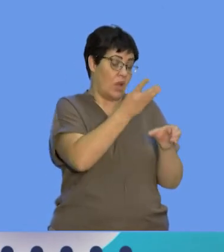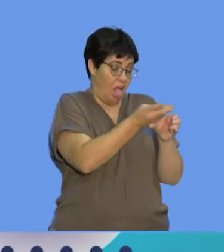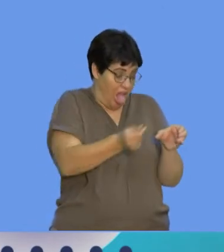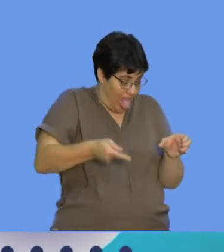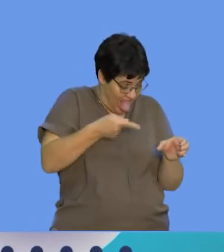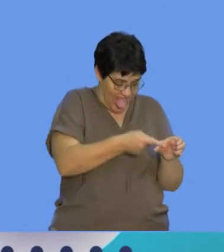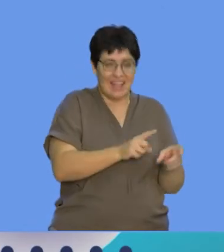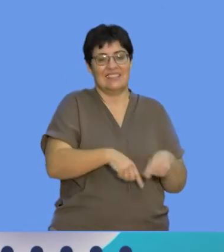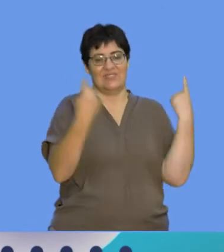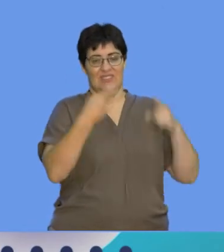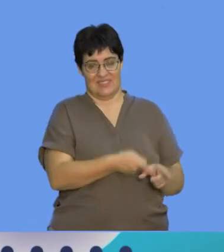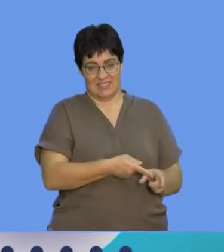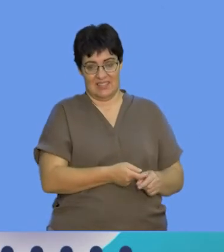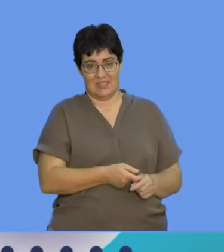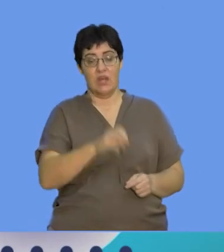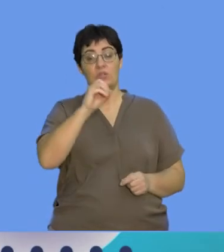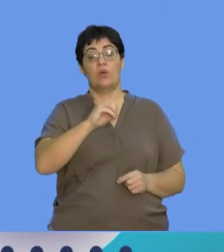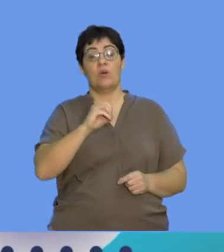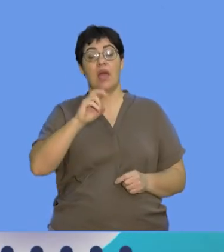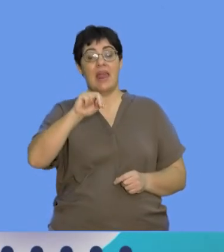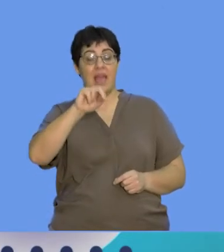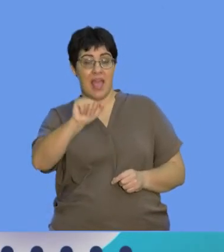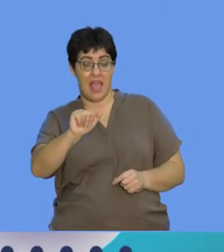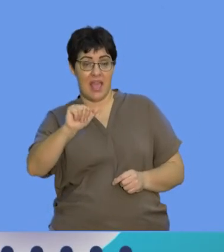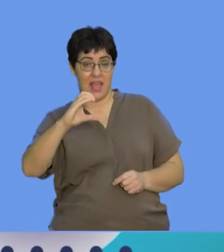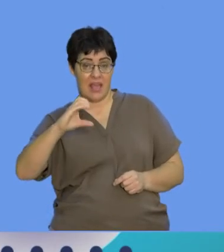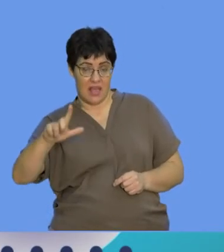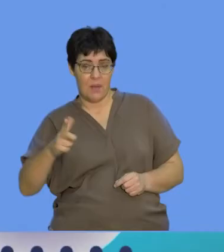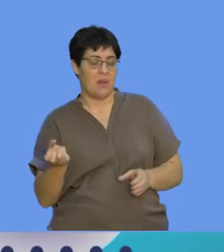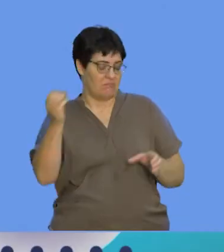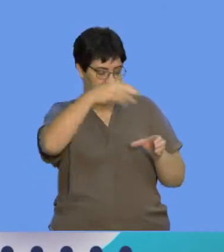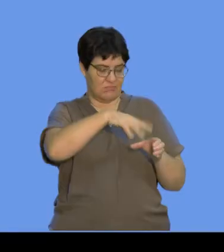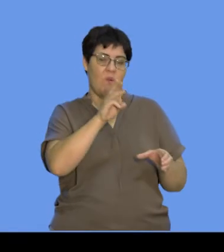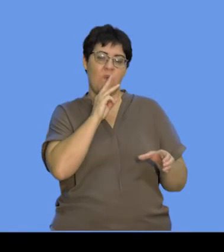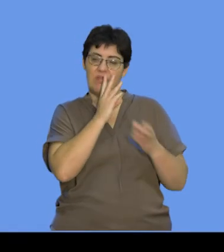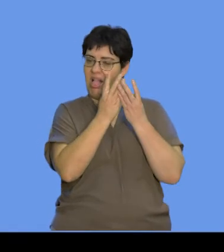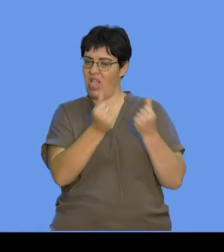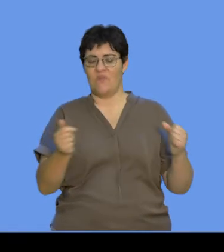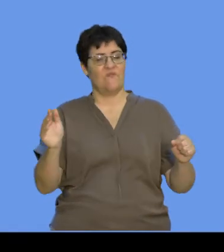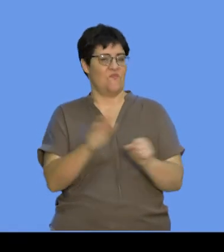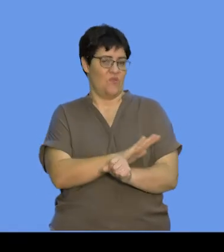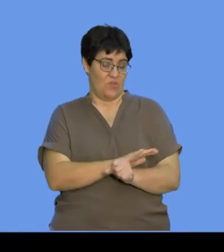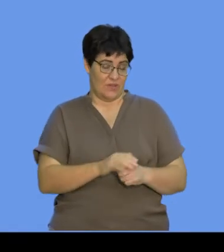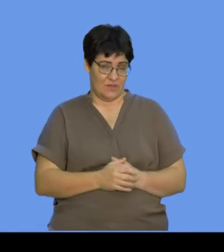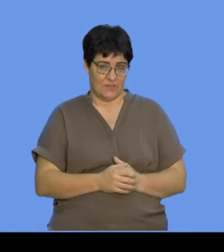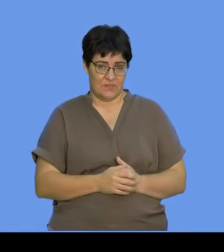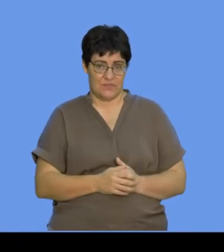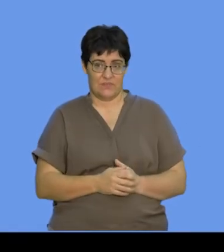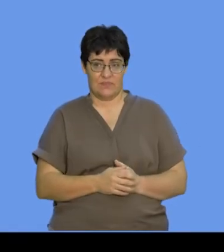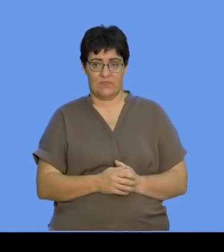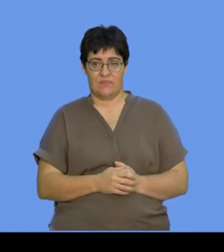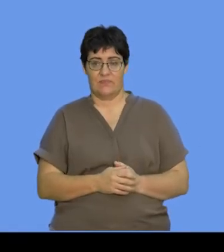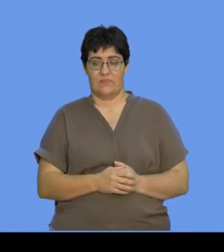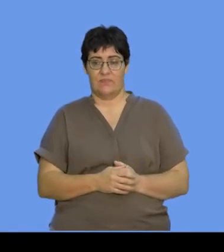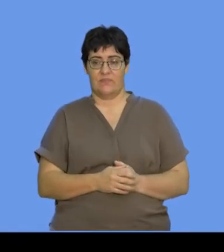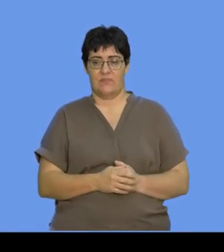that sodium chloride is actually completely soluble in water as far as solubility is concerned. Right, okay,